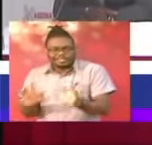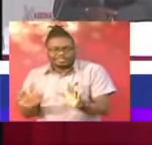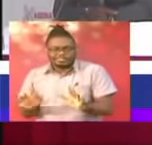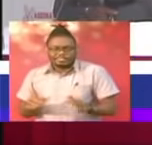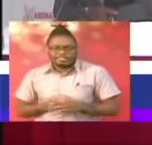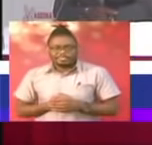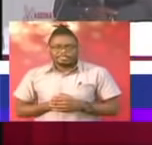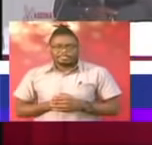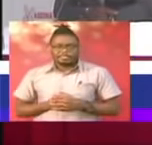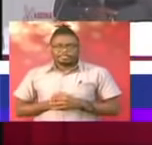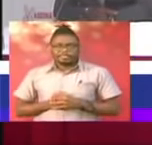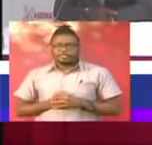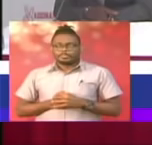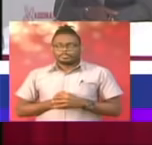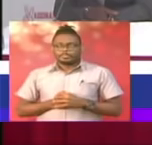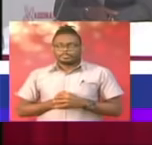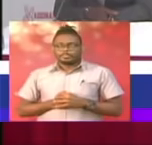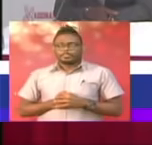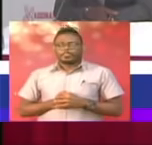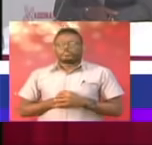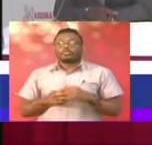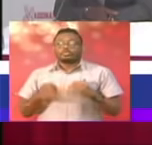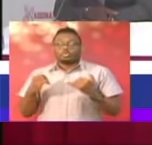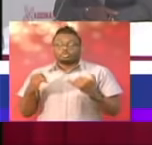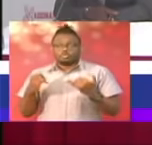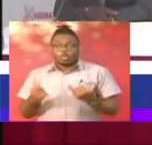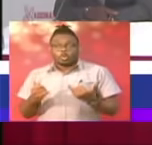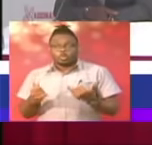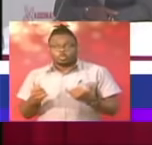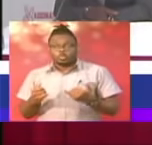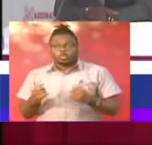Appreciate it, Dr. Hines. We now go to the Newsday.